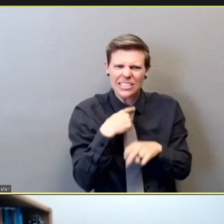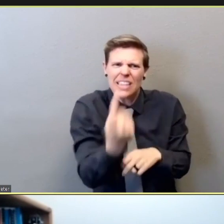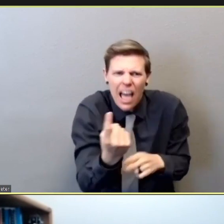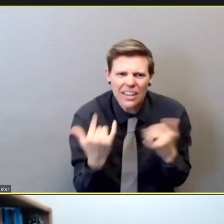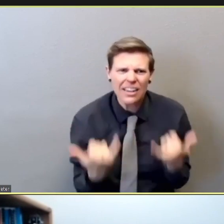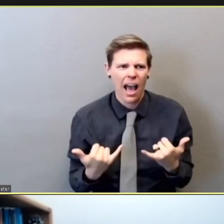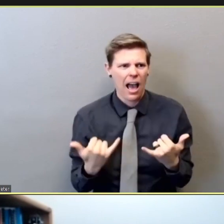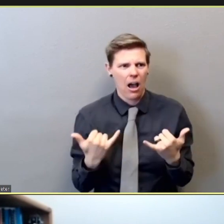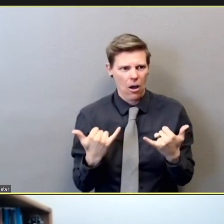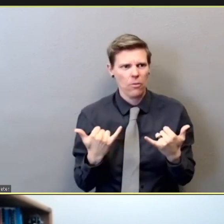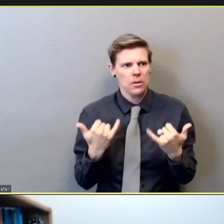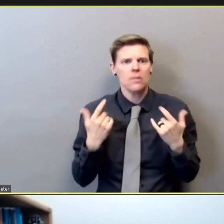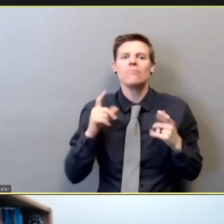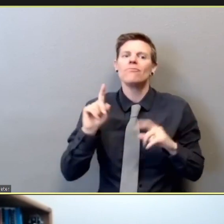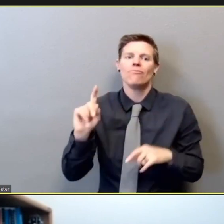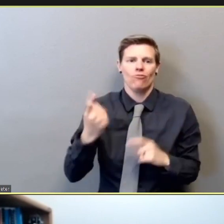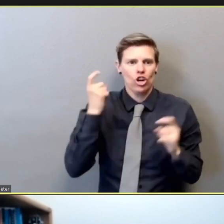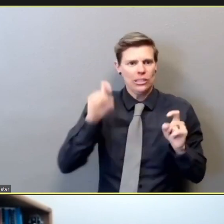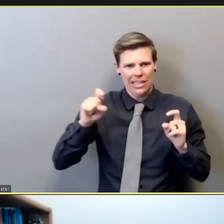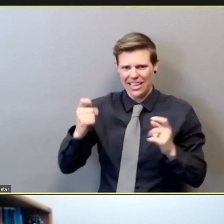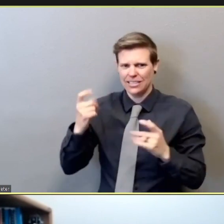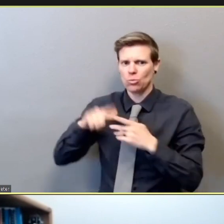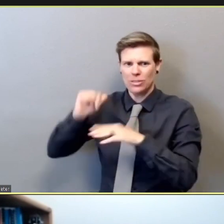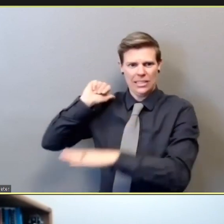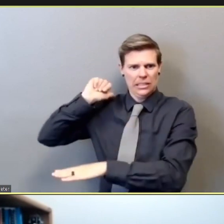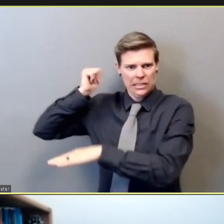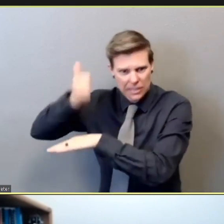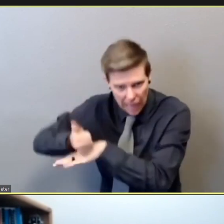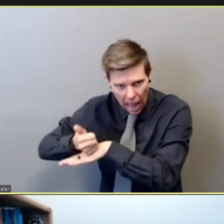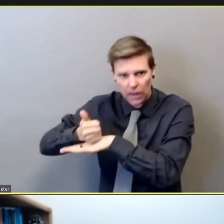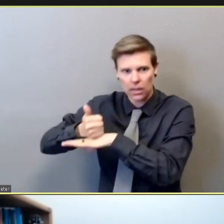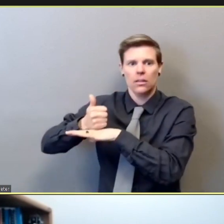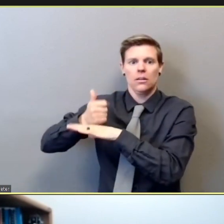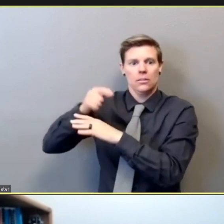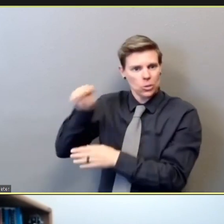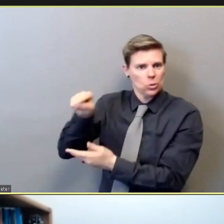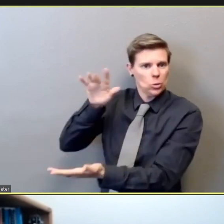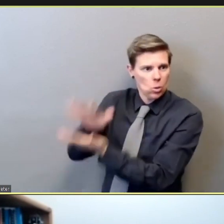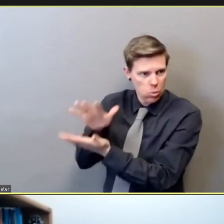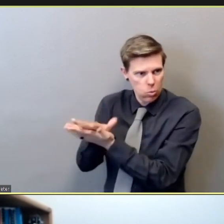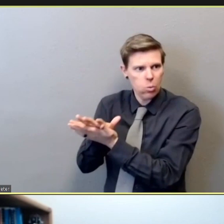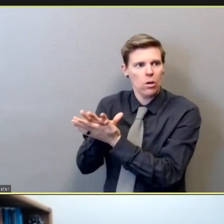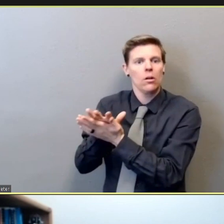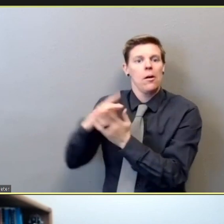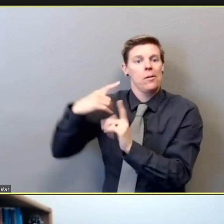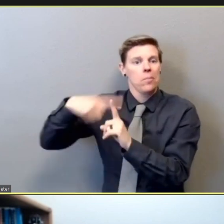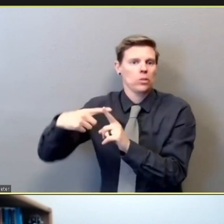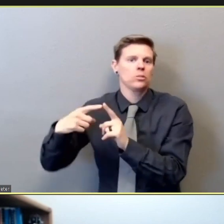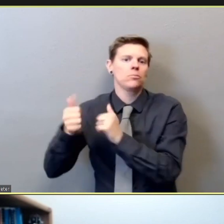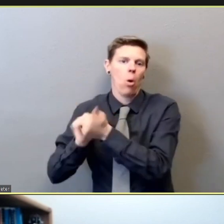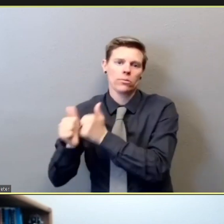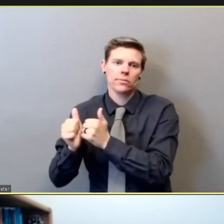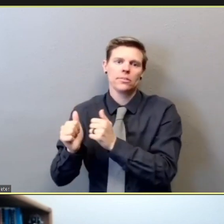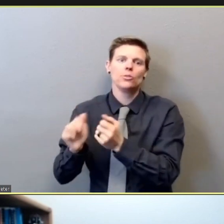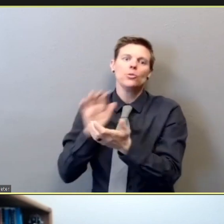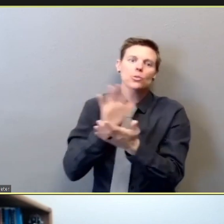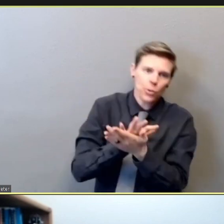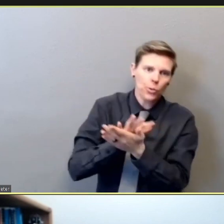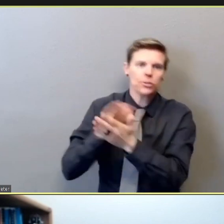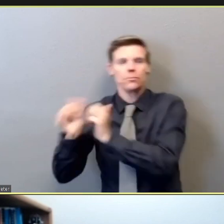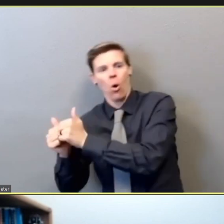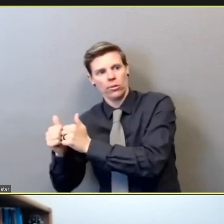in place that then can support not just in-person learning, but in-school sports as well. And so that's